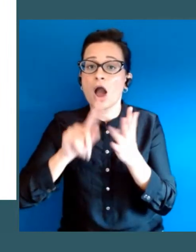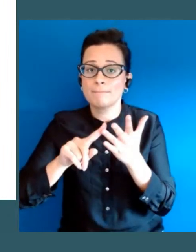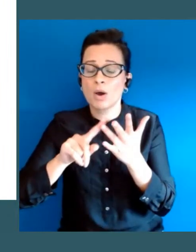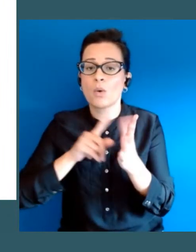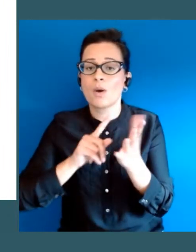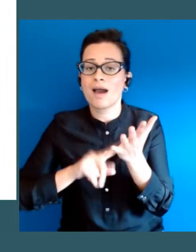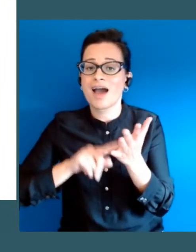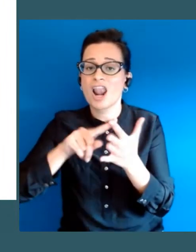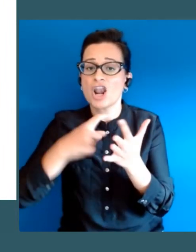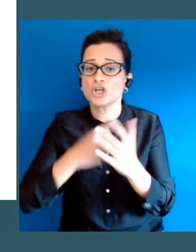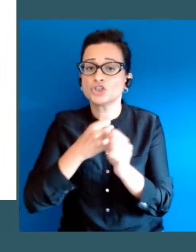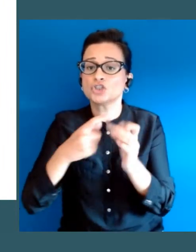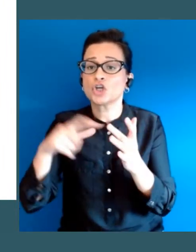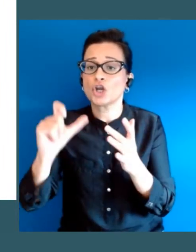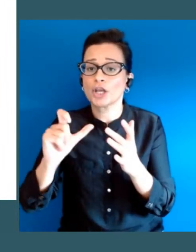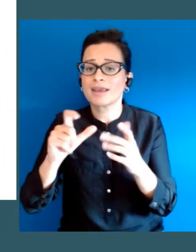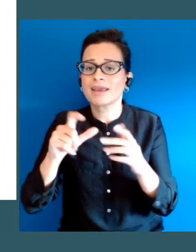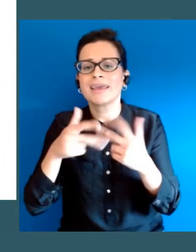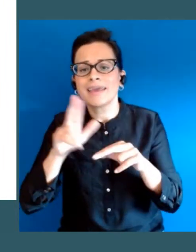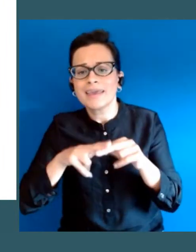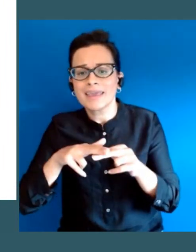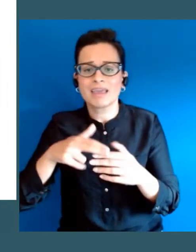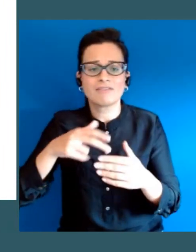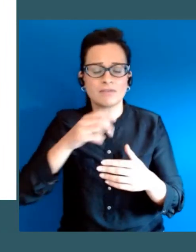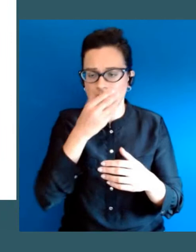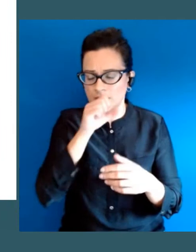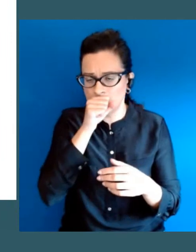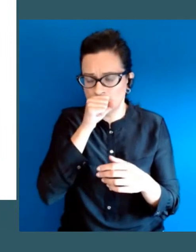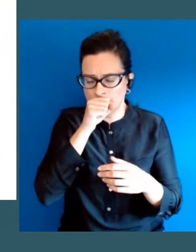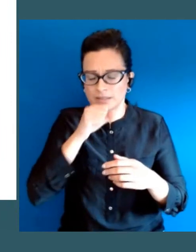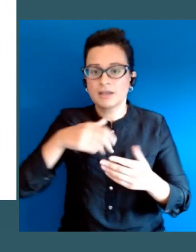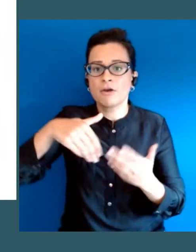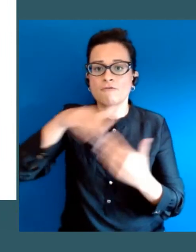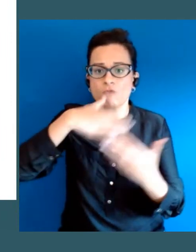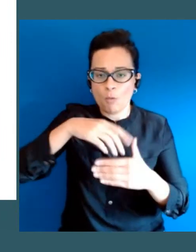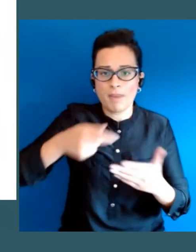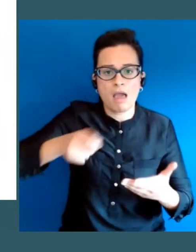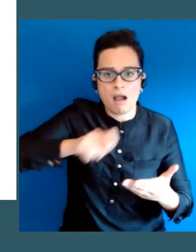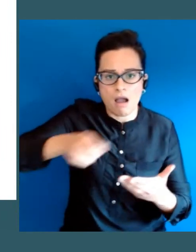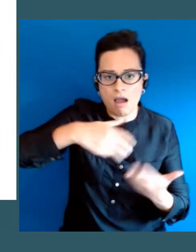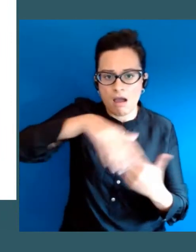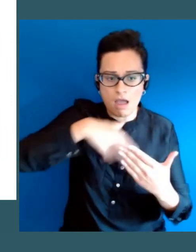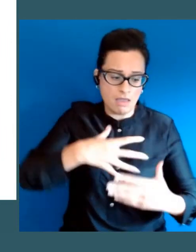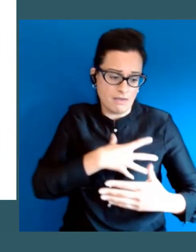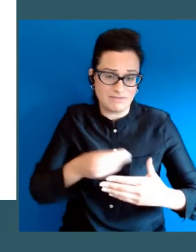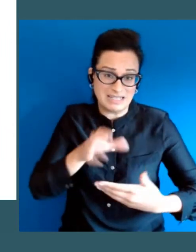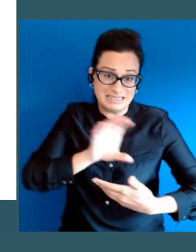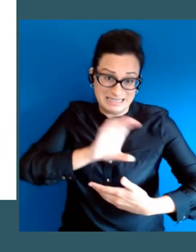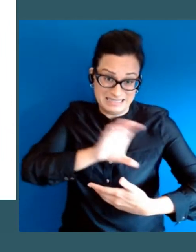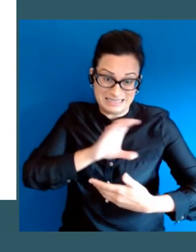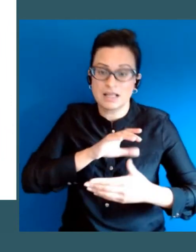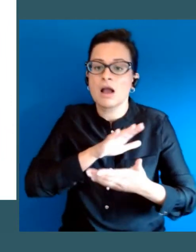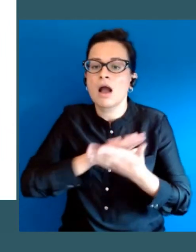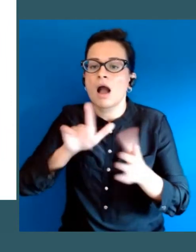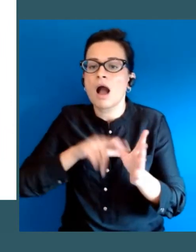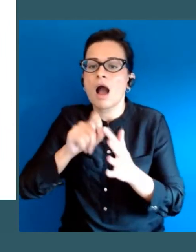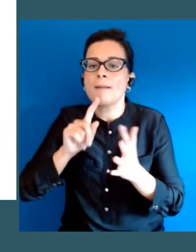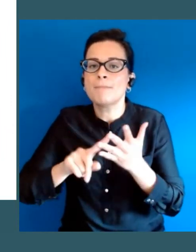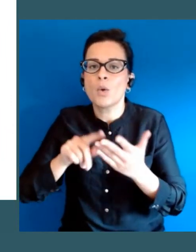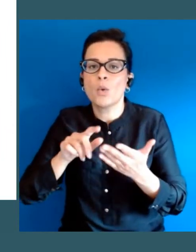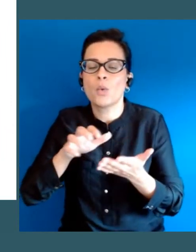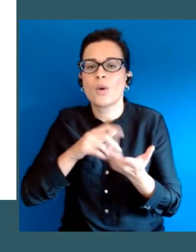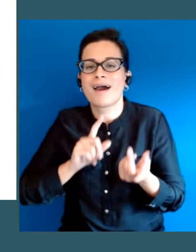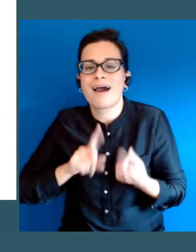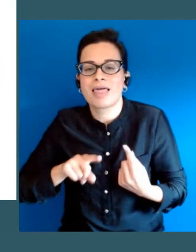is combi fed or formula fed, then we would look to trial a hyperallergenic formula. So here you can see we've got the whole